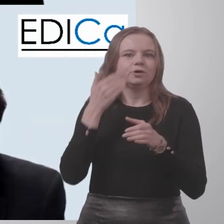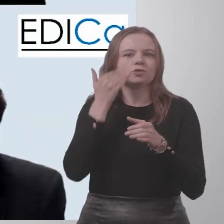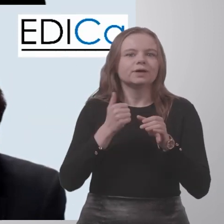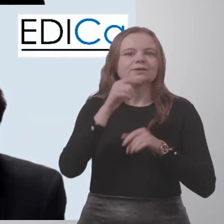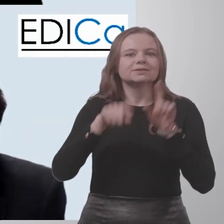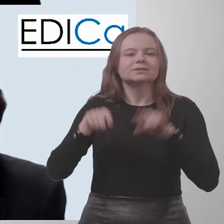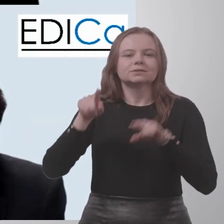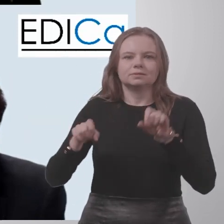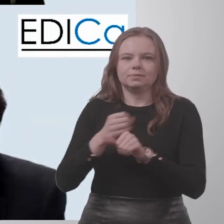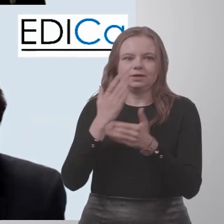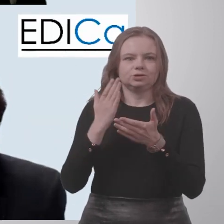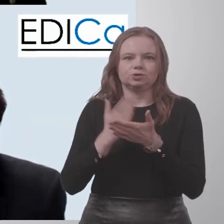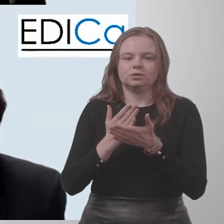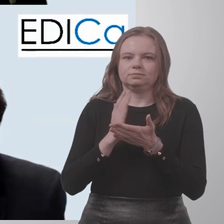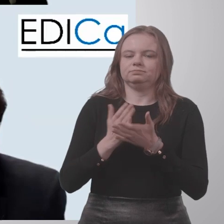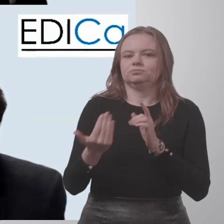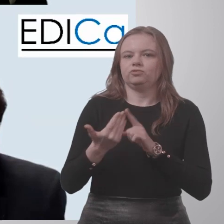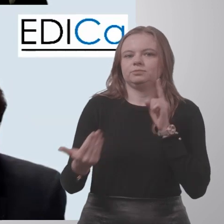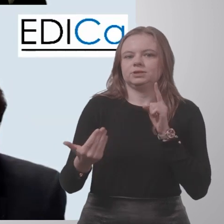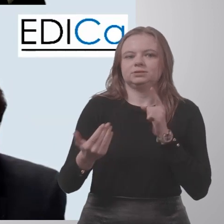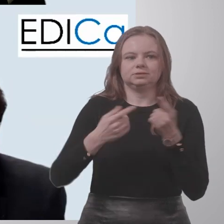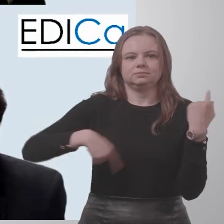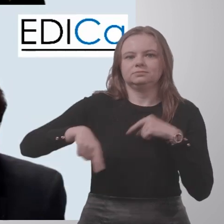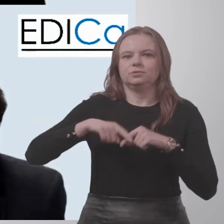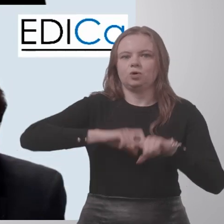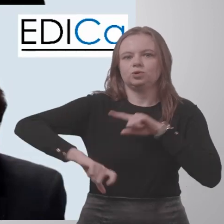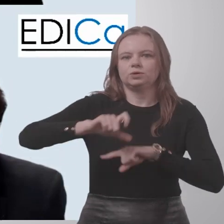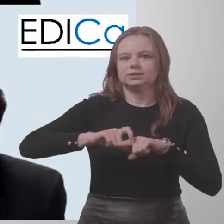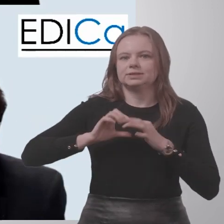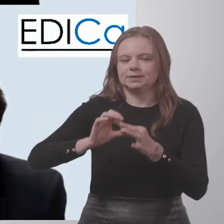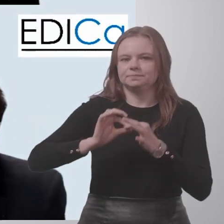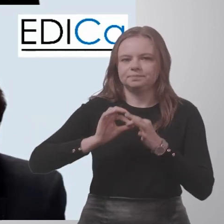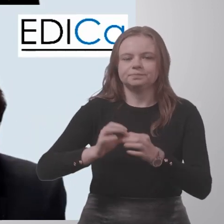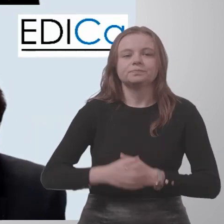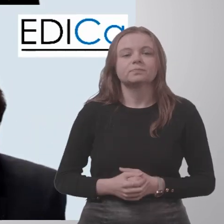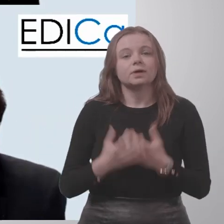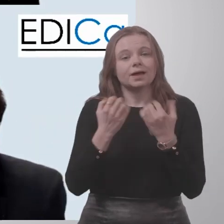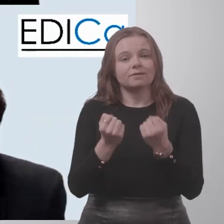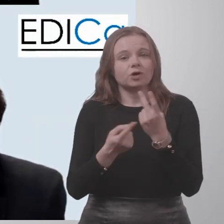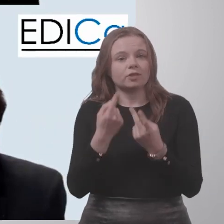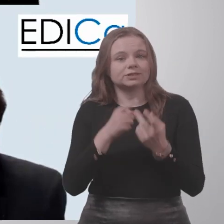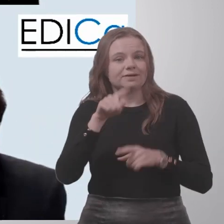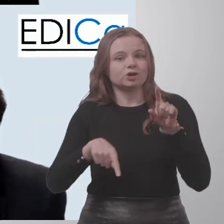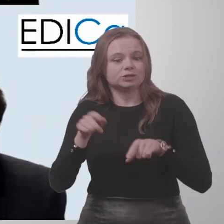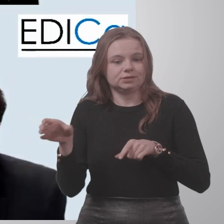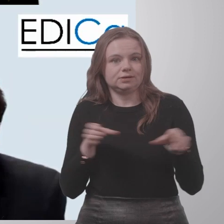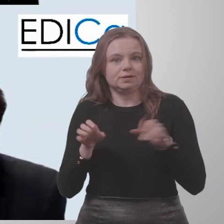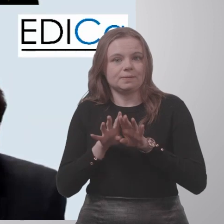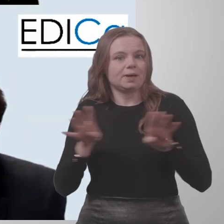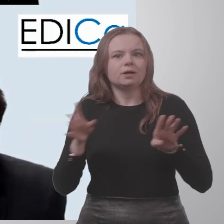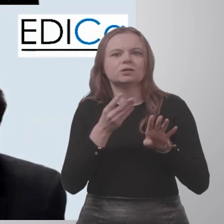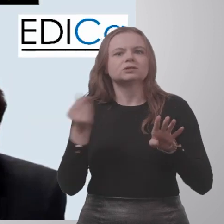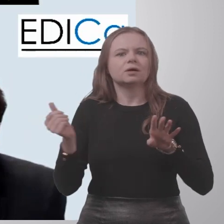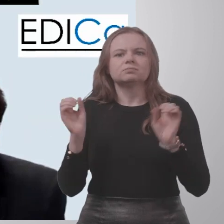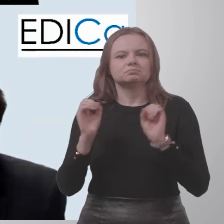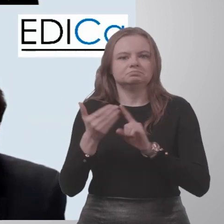ensure that we do properly represent the communities that we're serving. I also want to note that we do have other forms of diversity on the panel that might not be